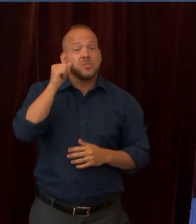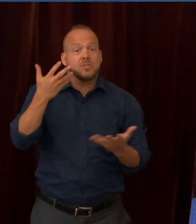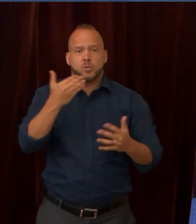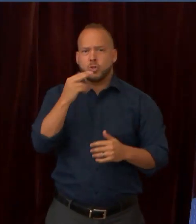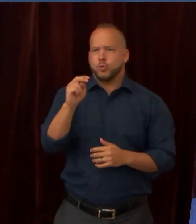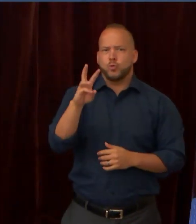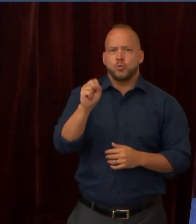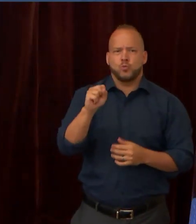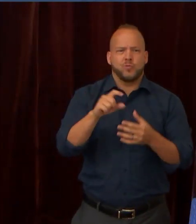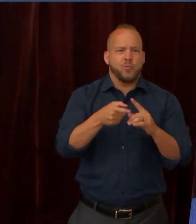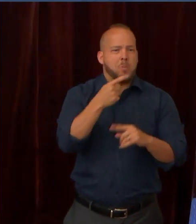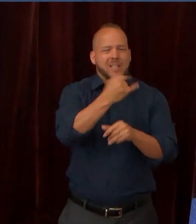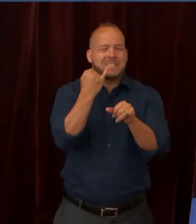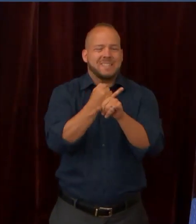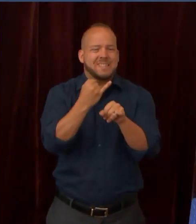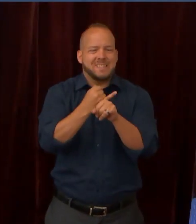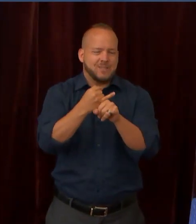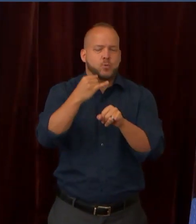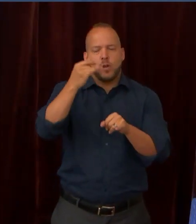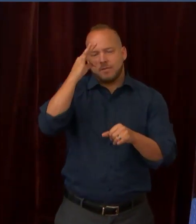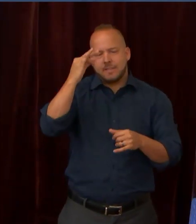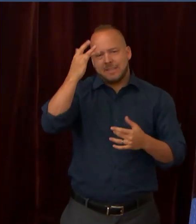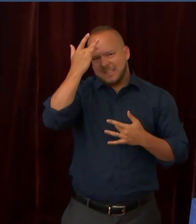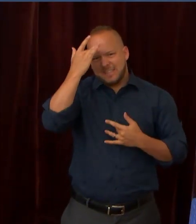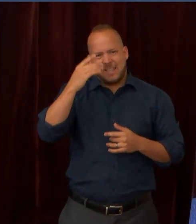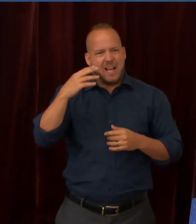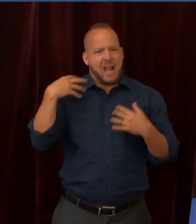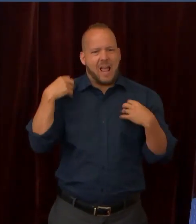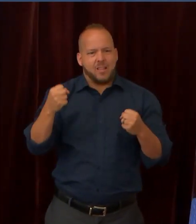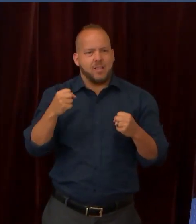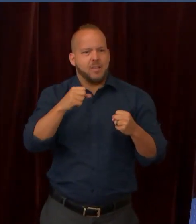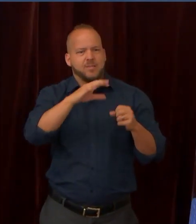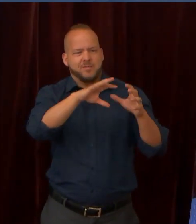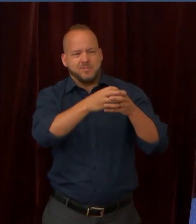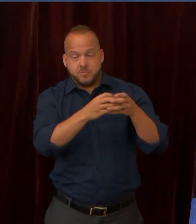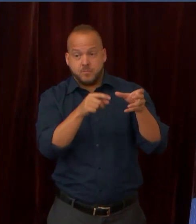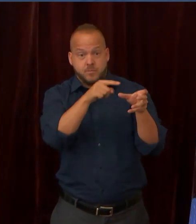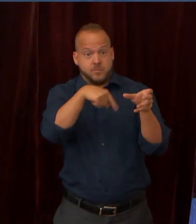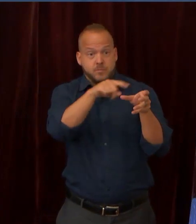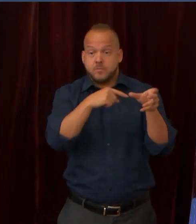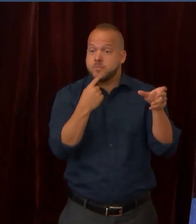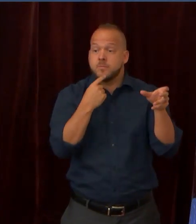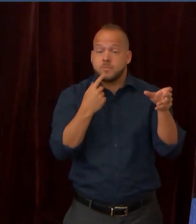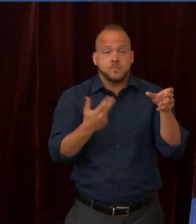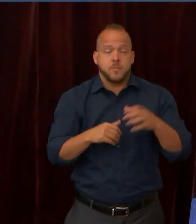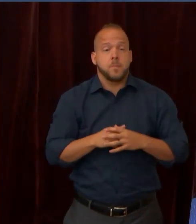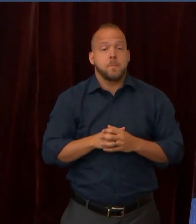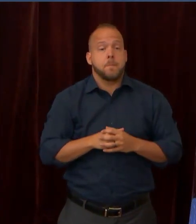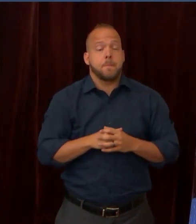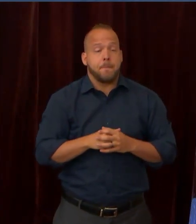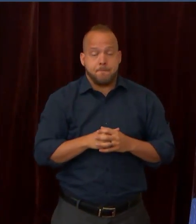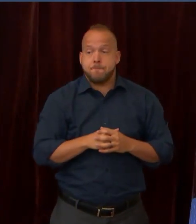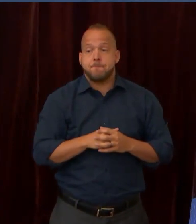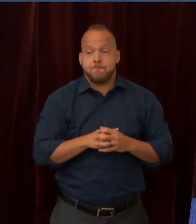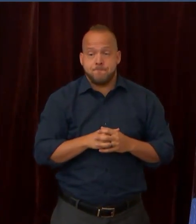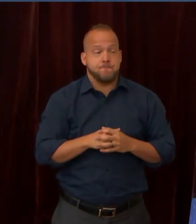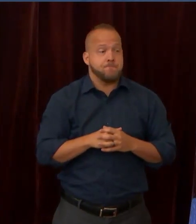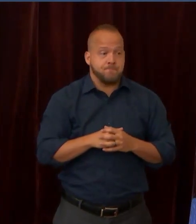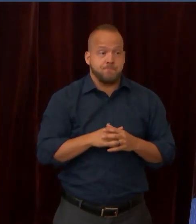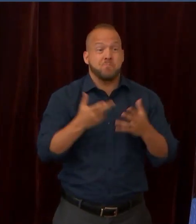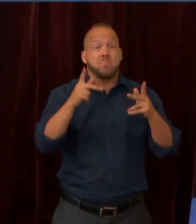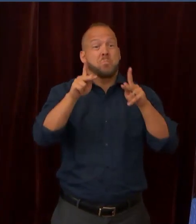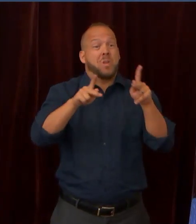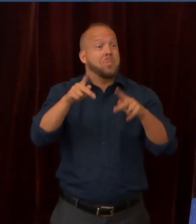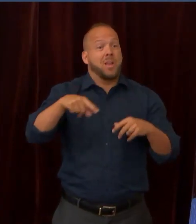are learning to, in their own individual lives, do things that are reducing transmission, even though they're